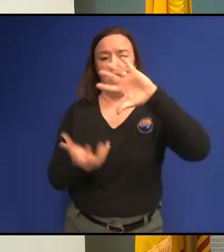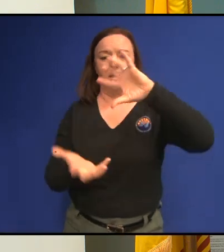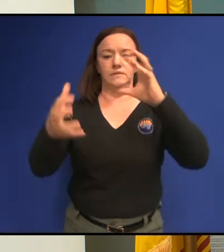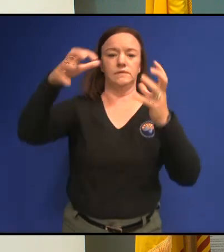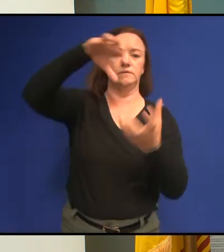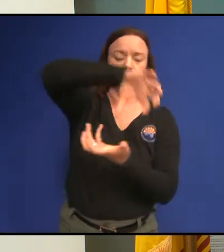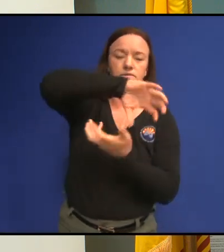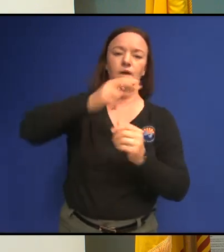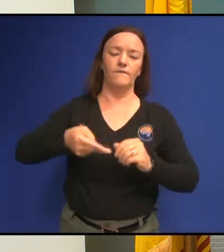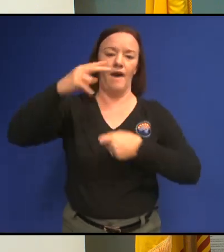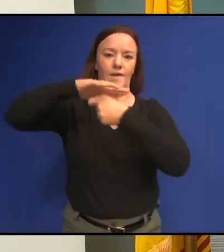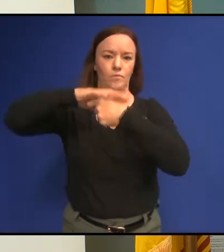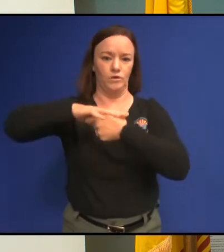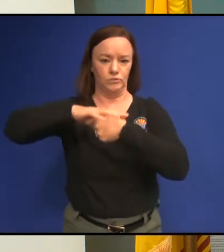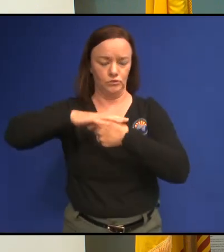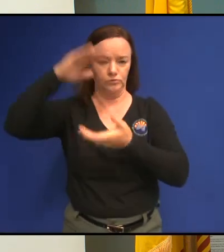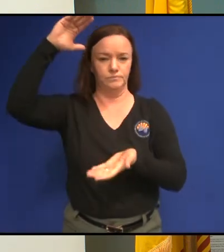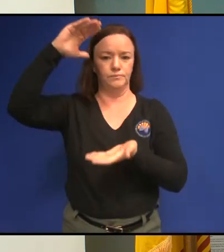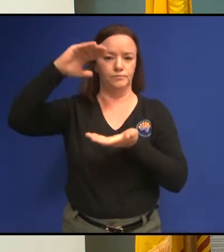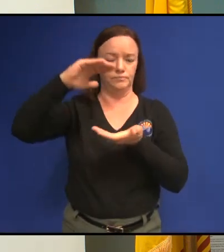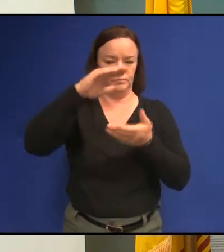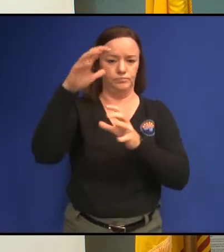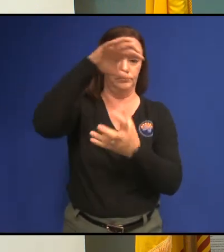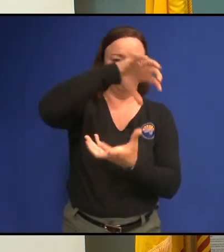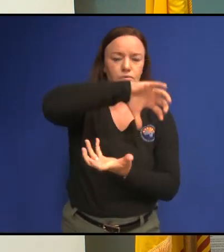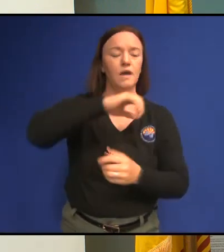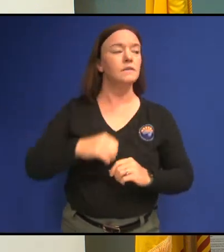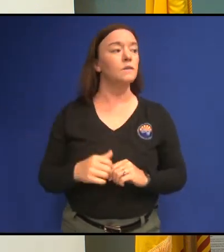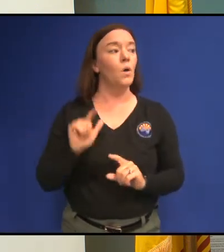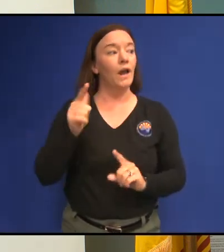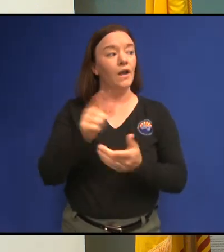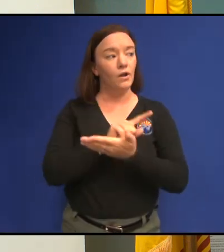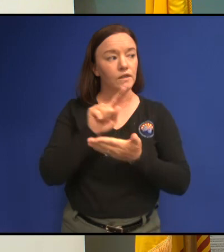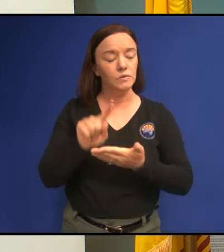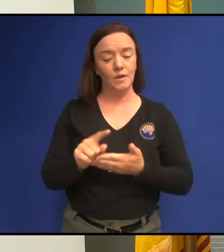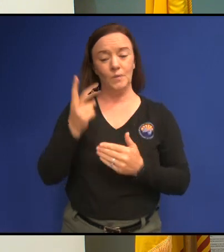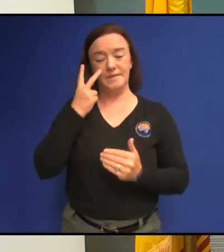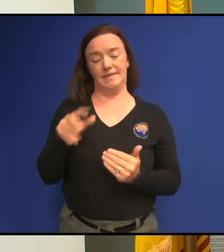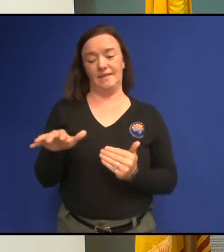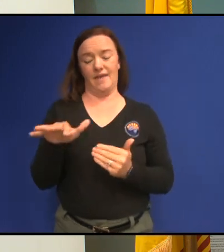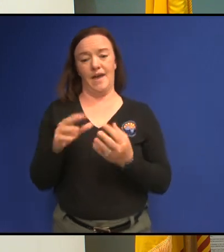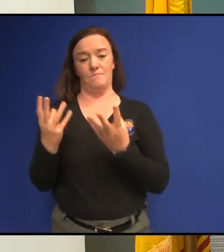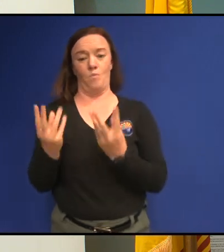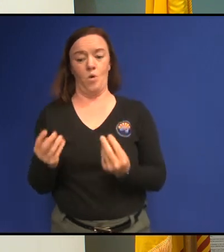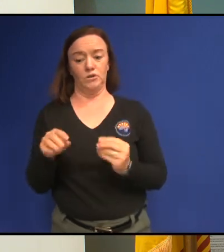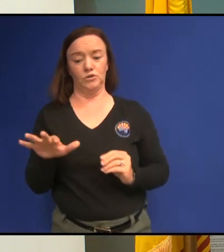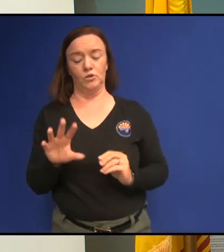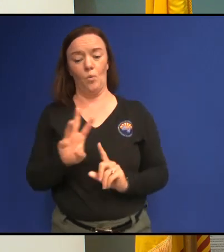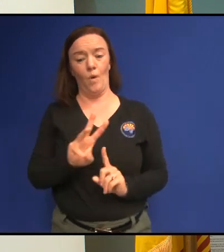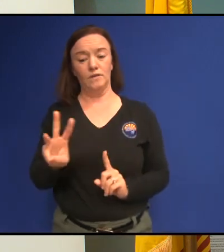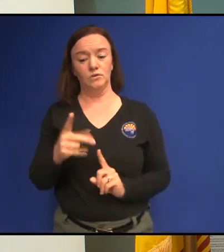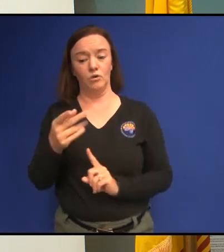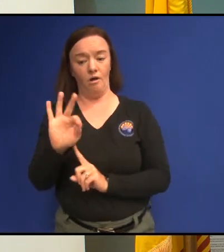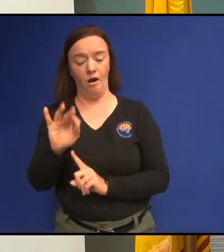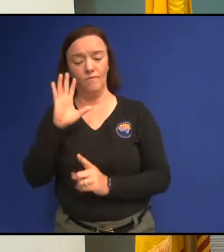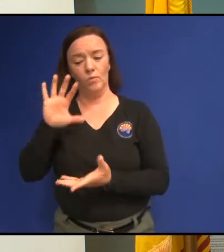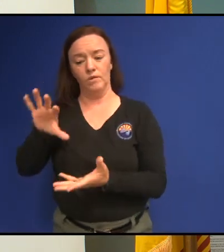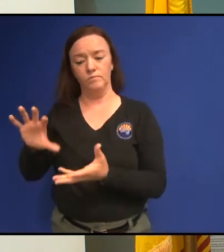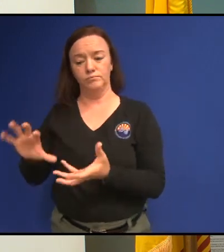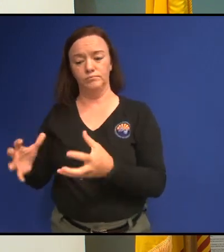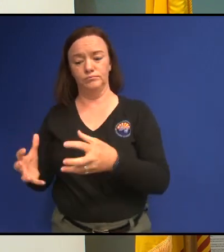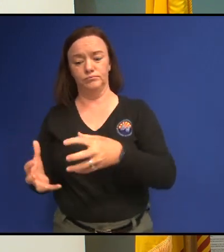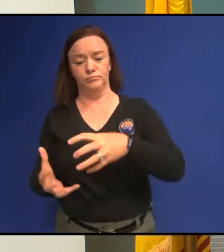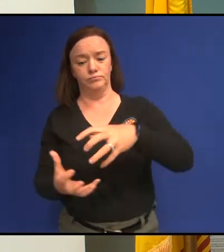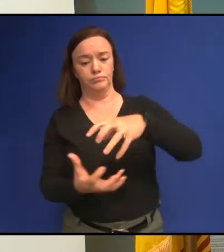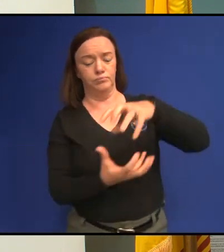do later this week is it's going to move this moisture that we see here in the western Gulf up through Texas and